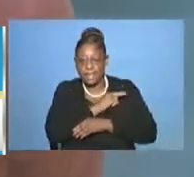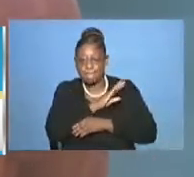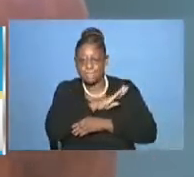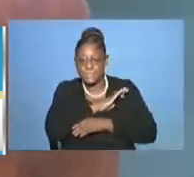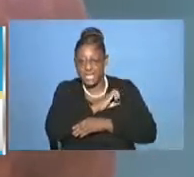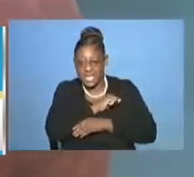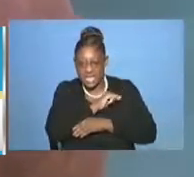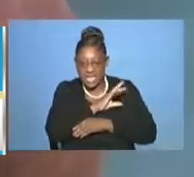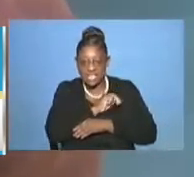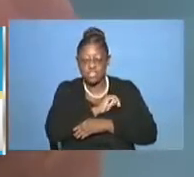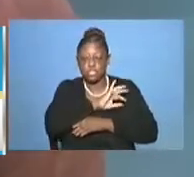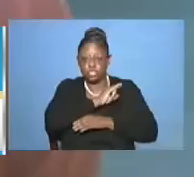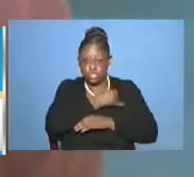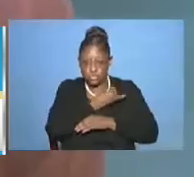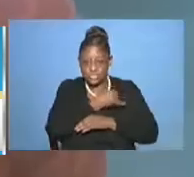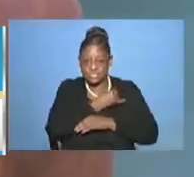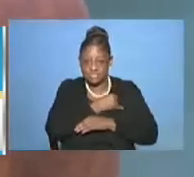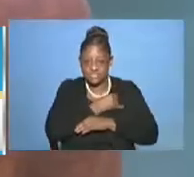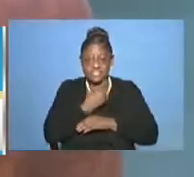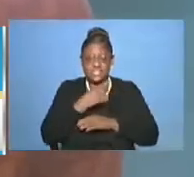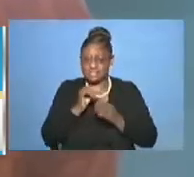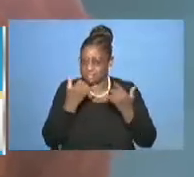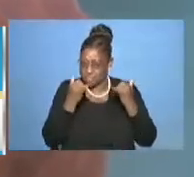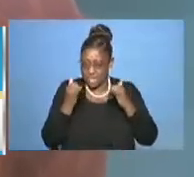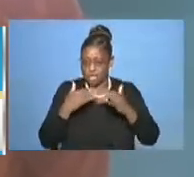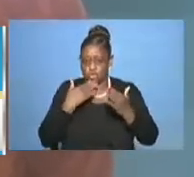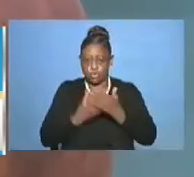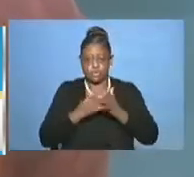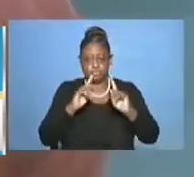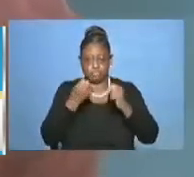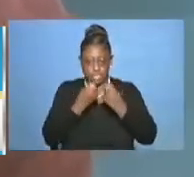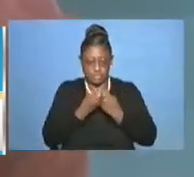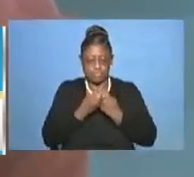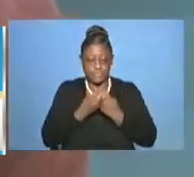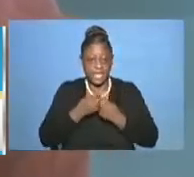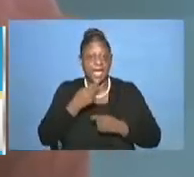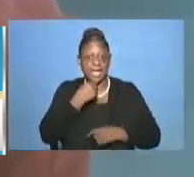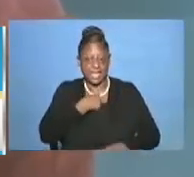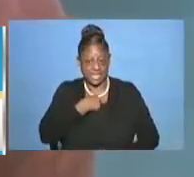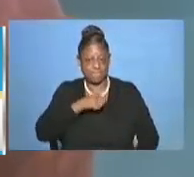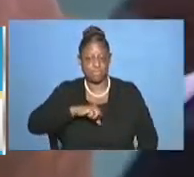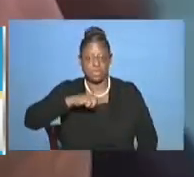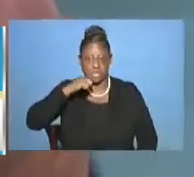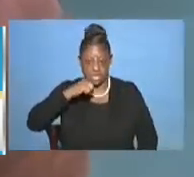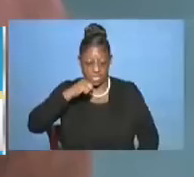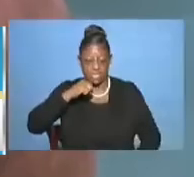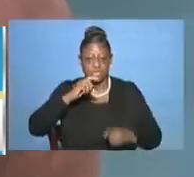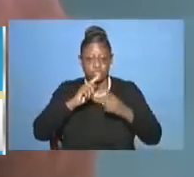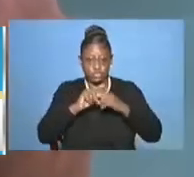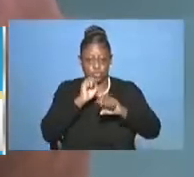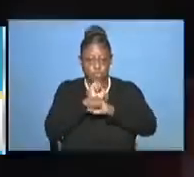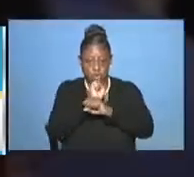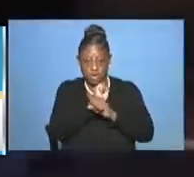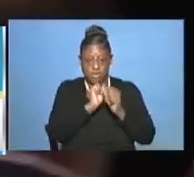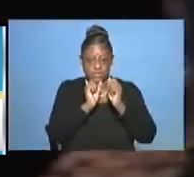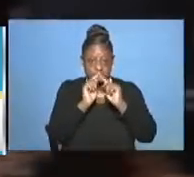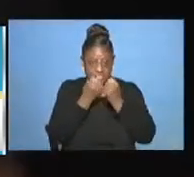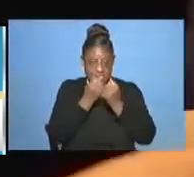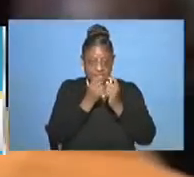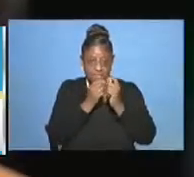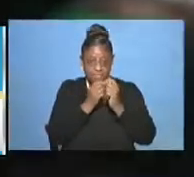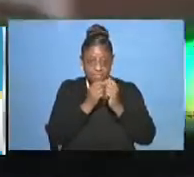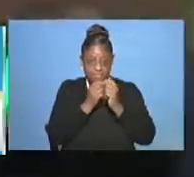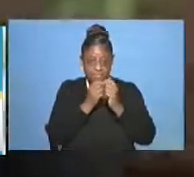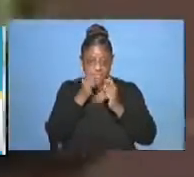special shout-out. Abel Joseph, special shout-out, Like I say, I couldn't be more proud to go to war with this group of guys. Over the